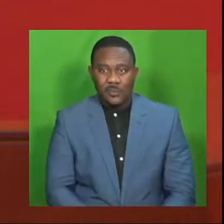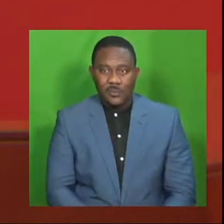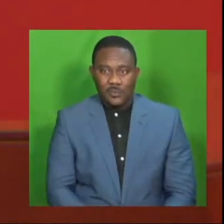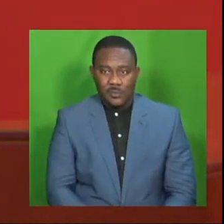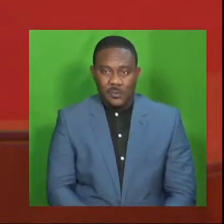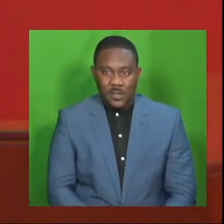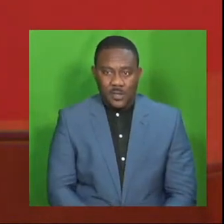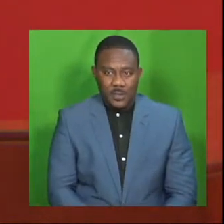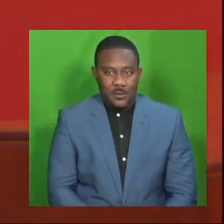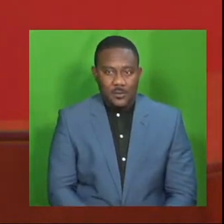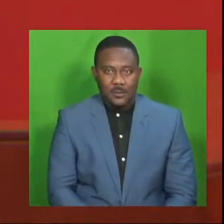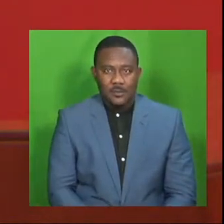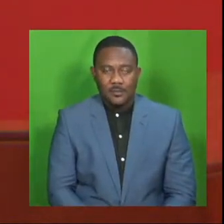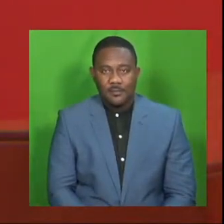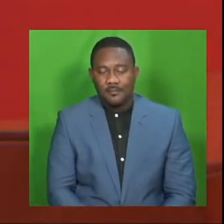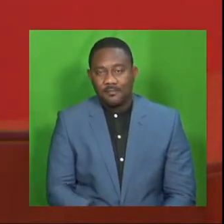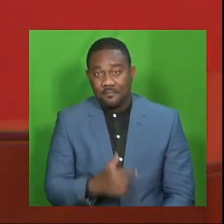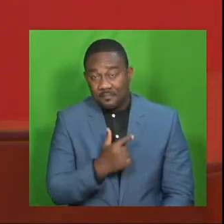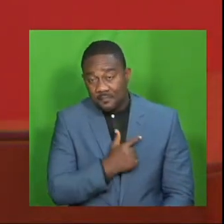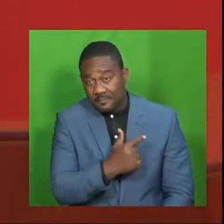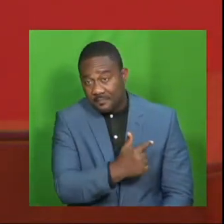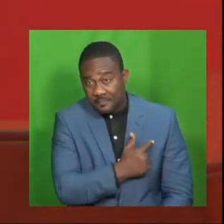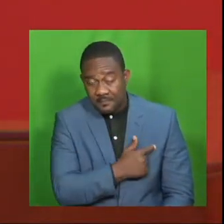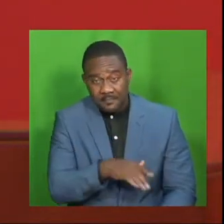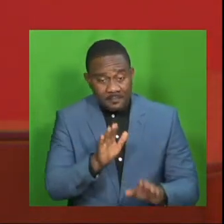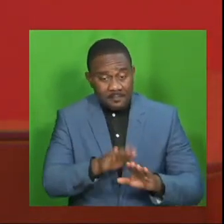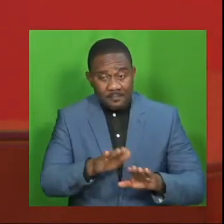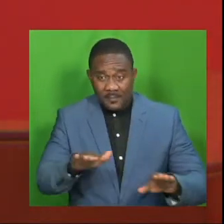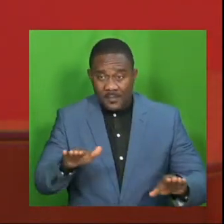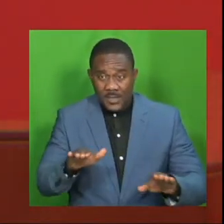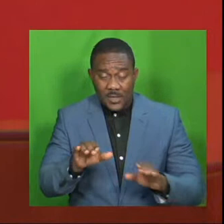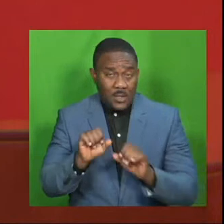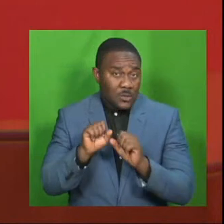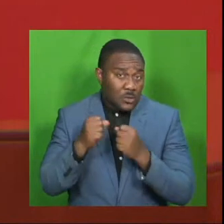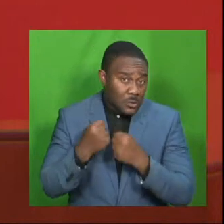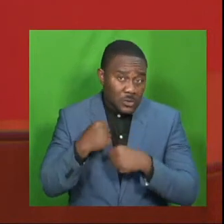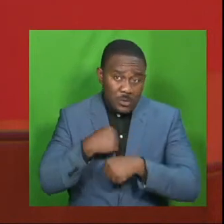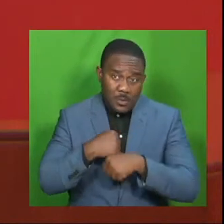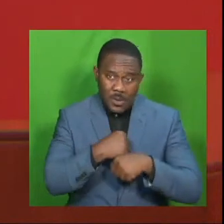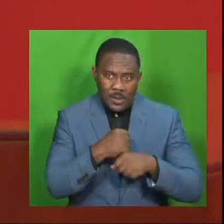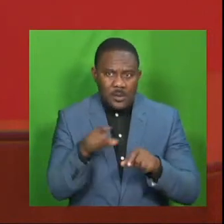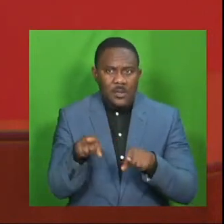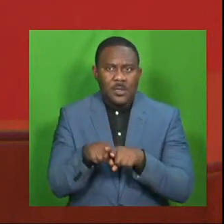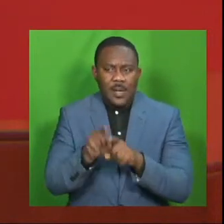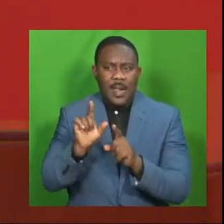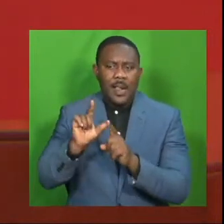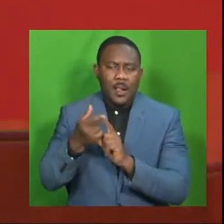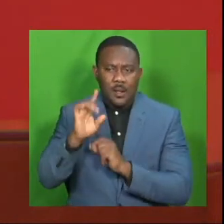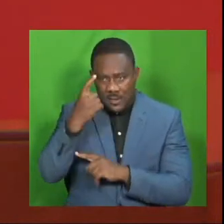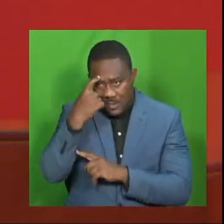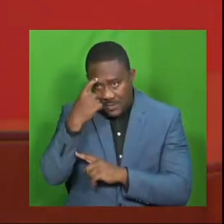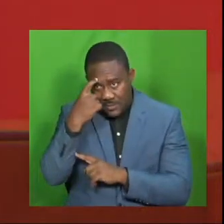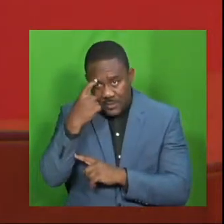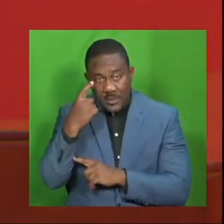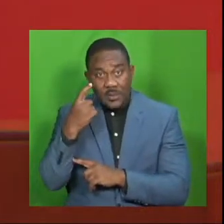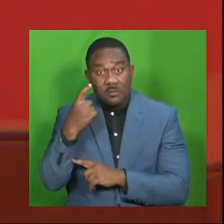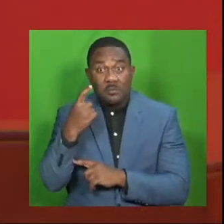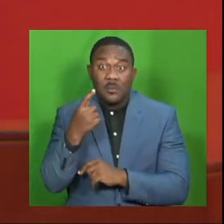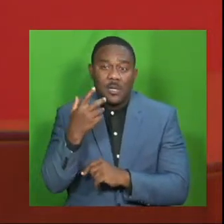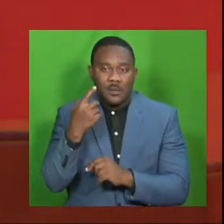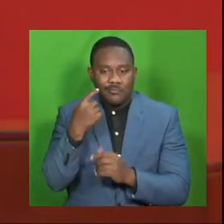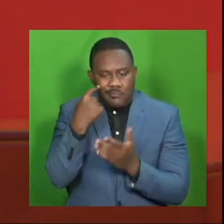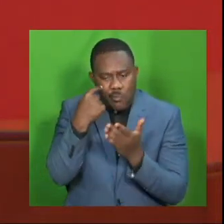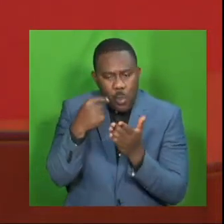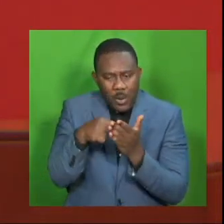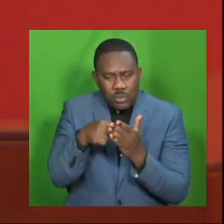on Gender, Children, as well as local government to look into it